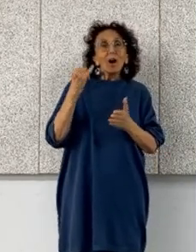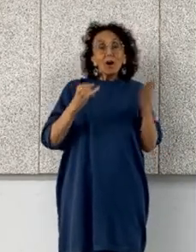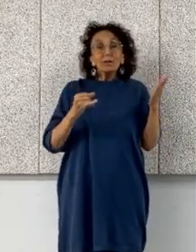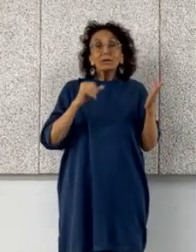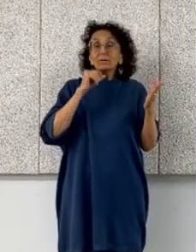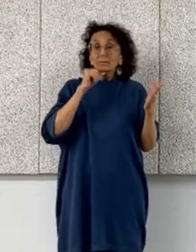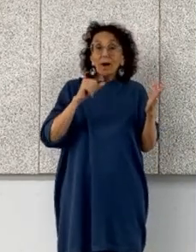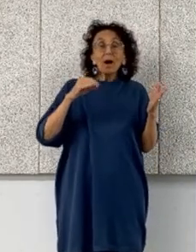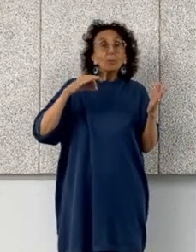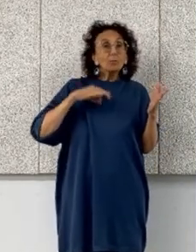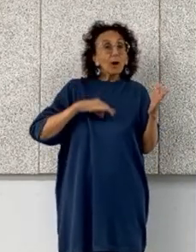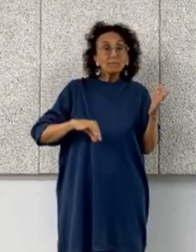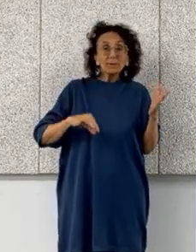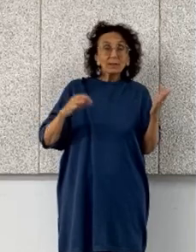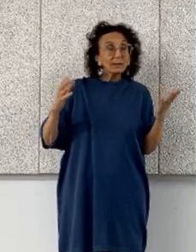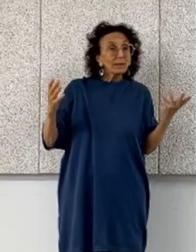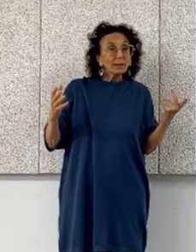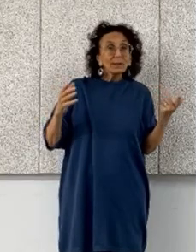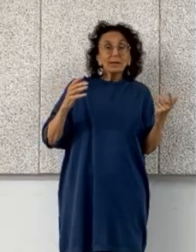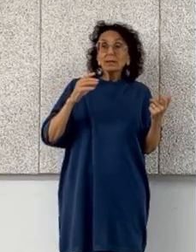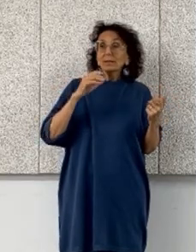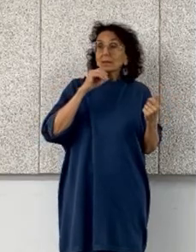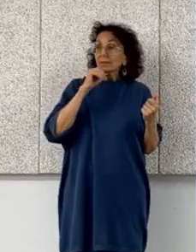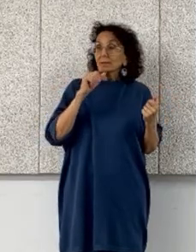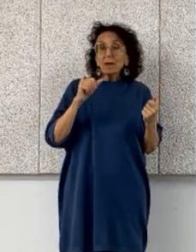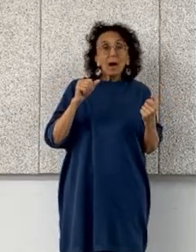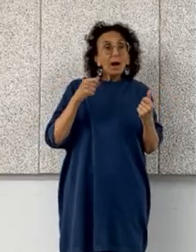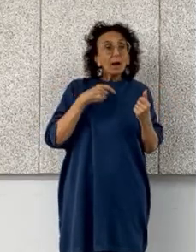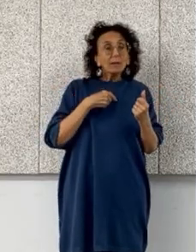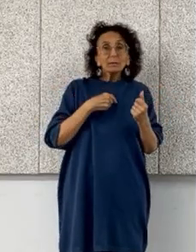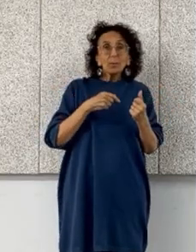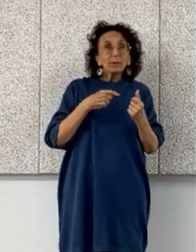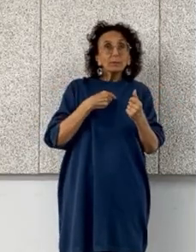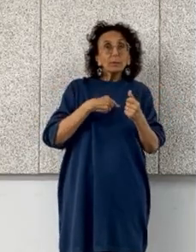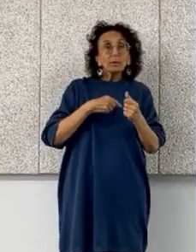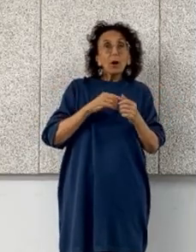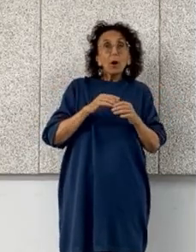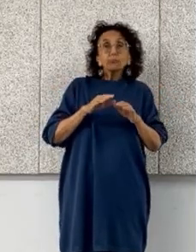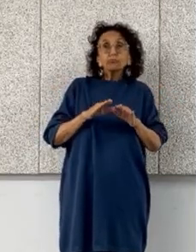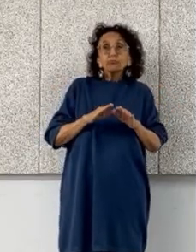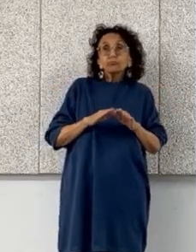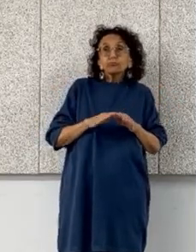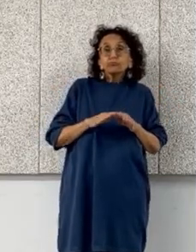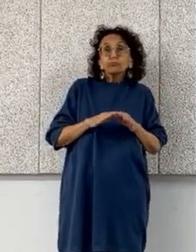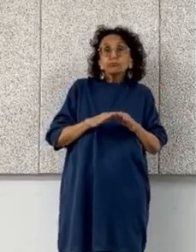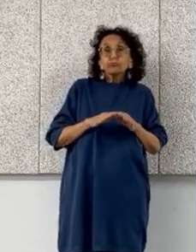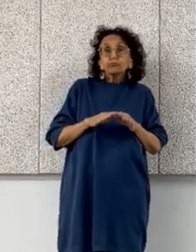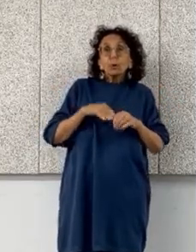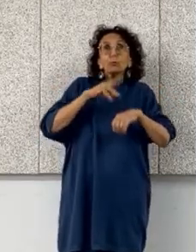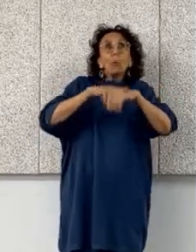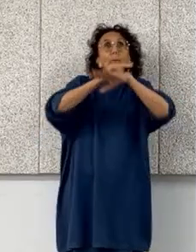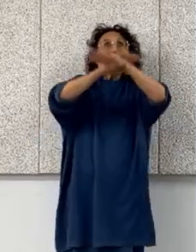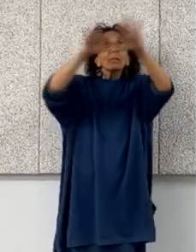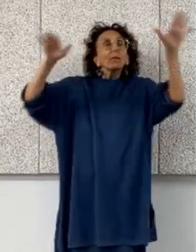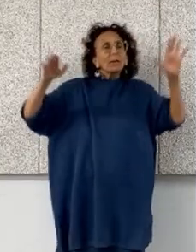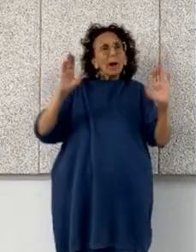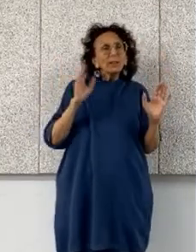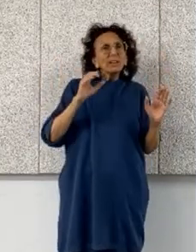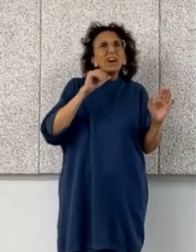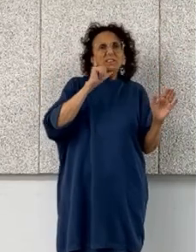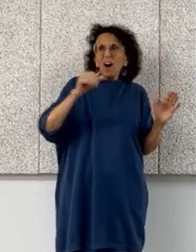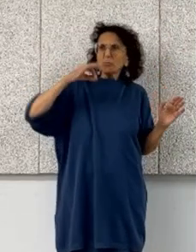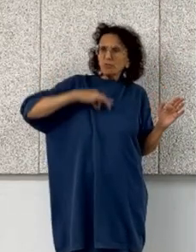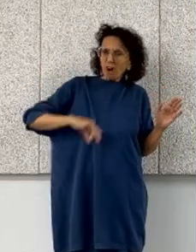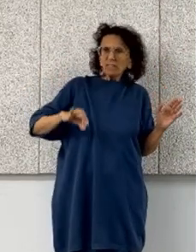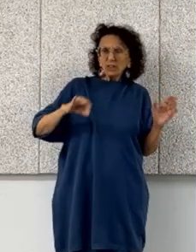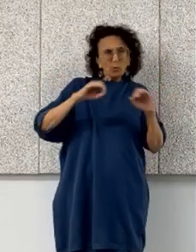heart. A nonprofit of any kind is not for the faint of heart. It is a very odd idea, a nonprofit, you